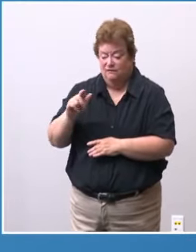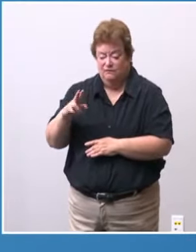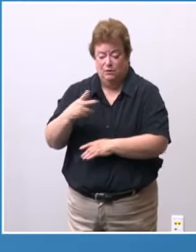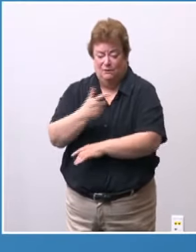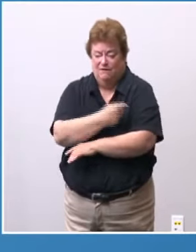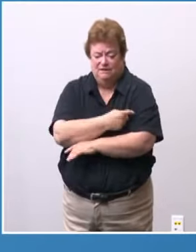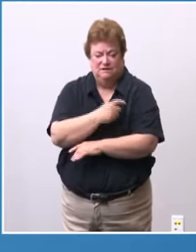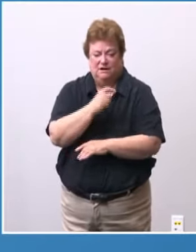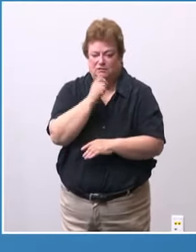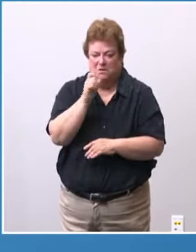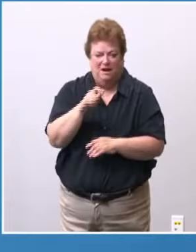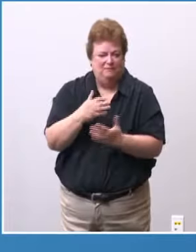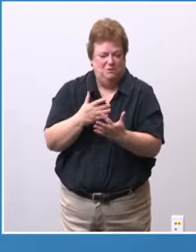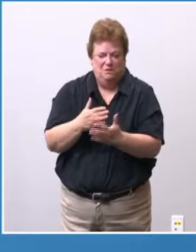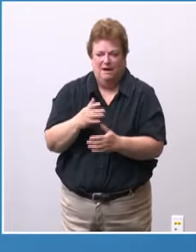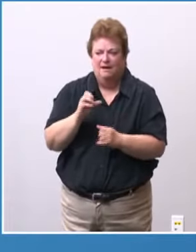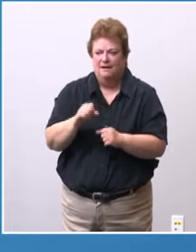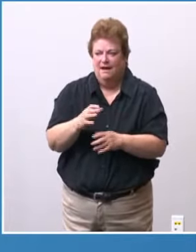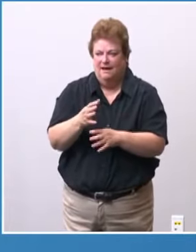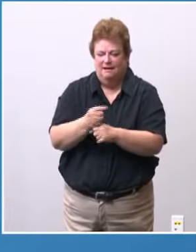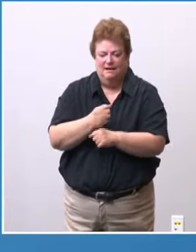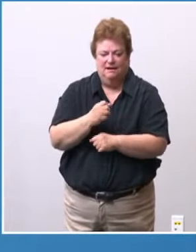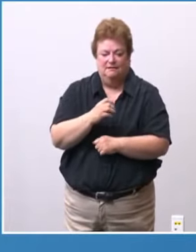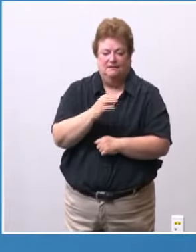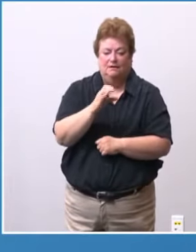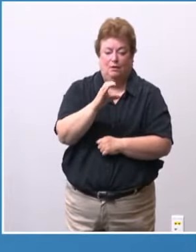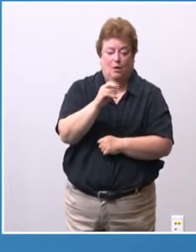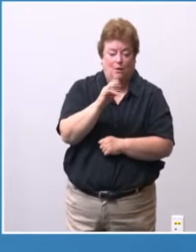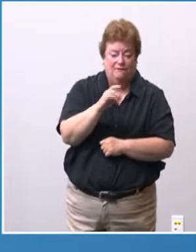vaccination. So you can receive your flu vaccine and